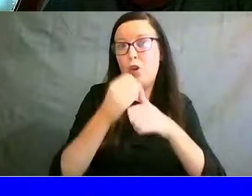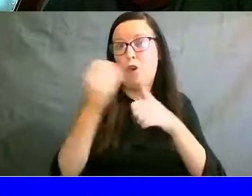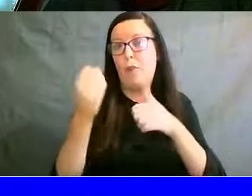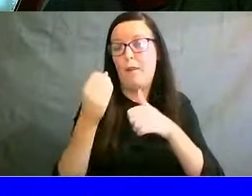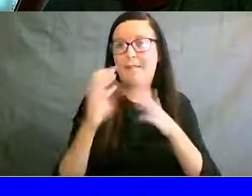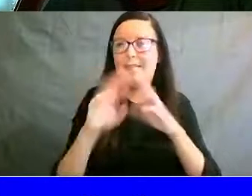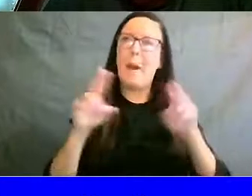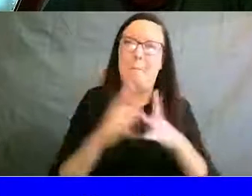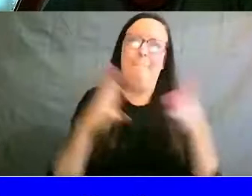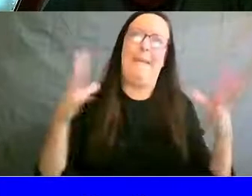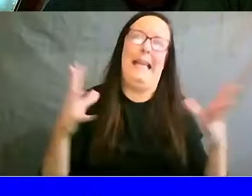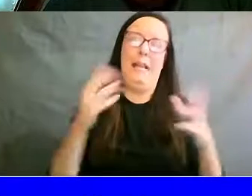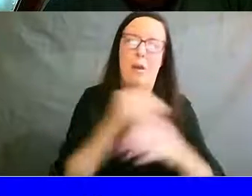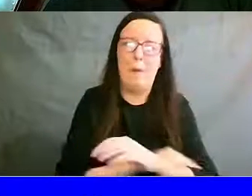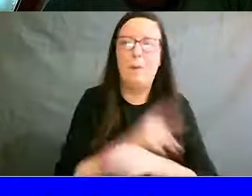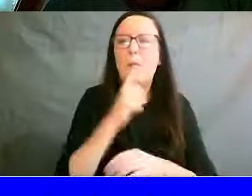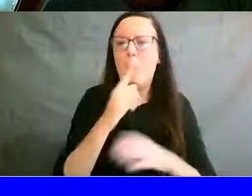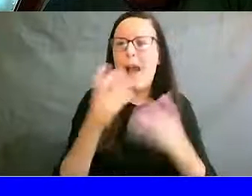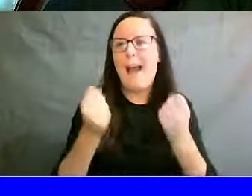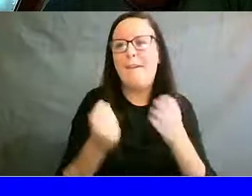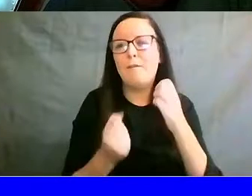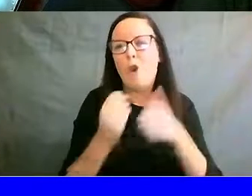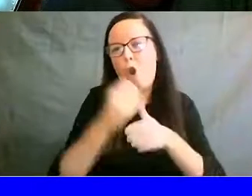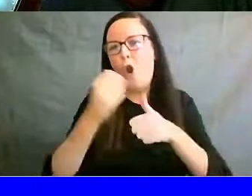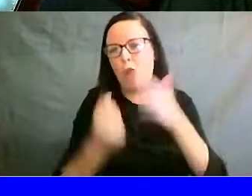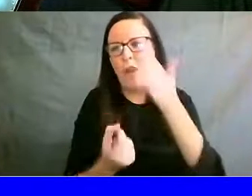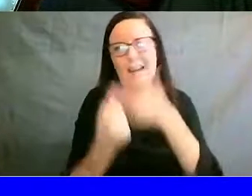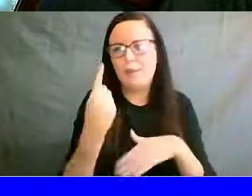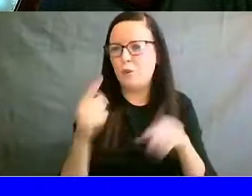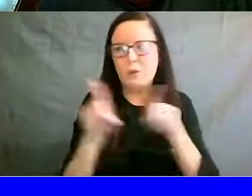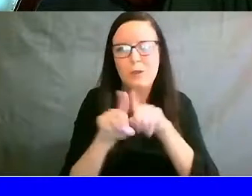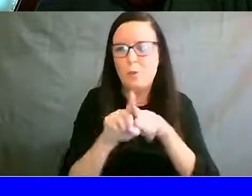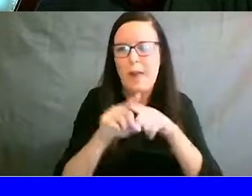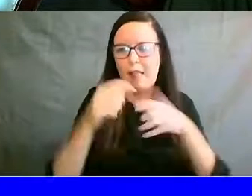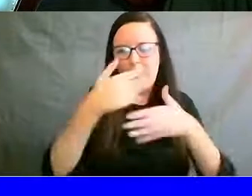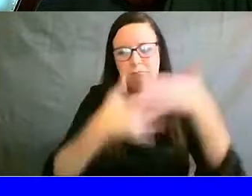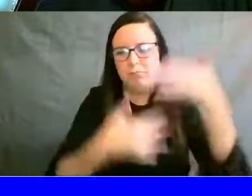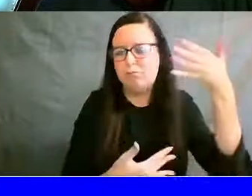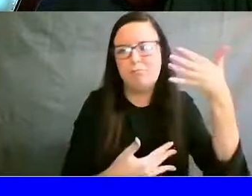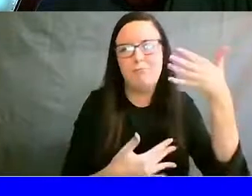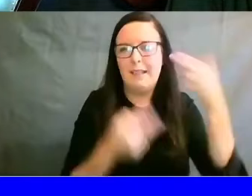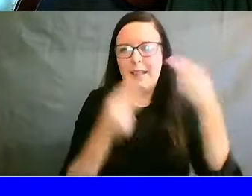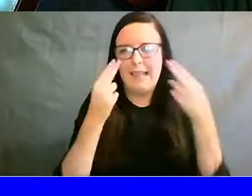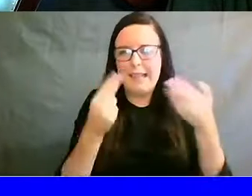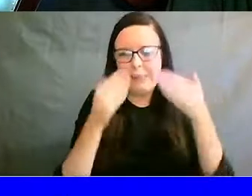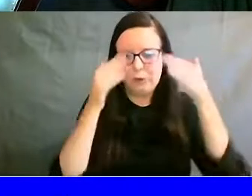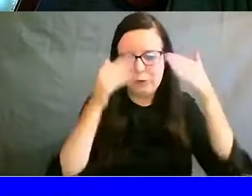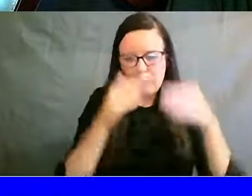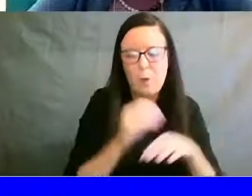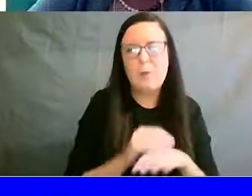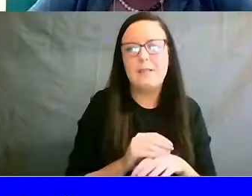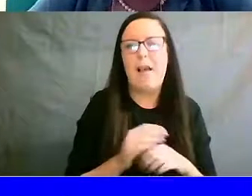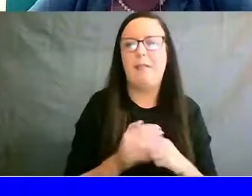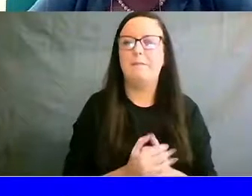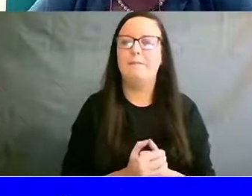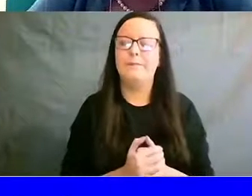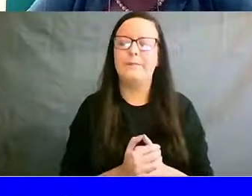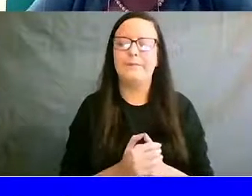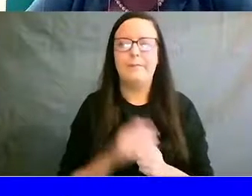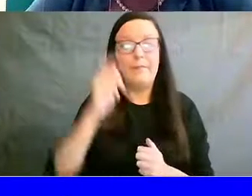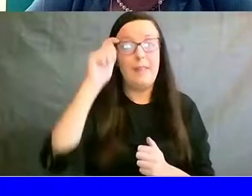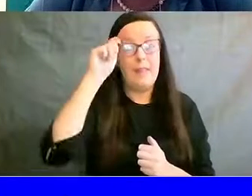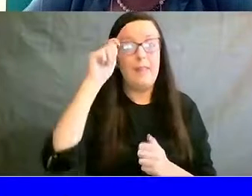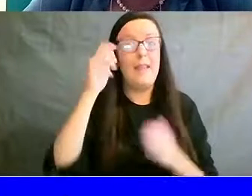there are other issues as well that need to be addressed. Yeah, I think we're probably having that crisis